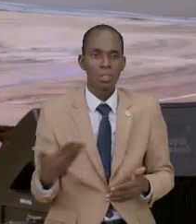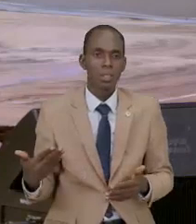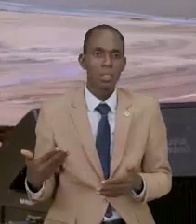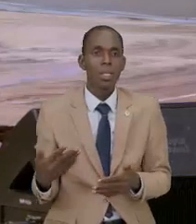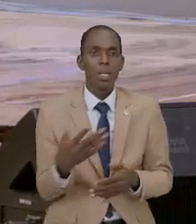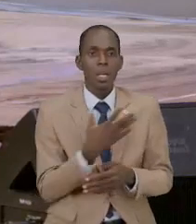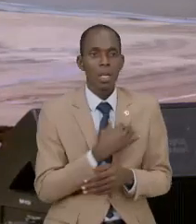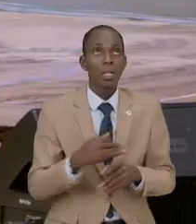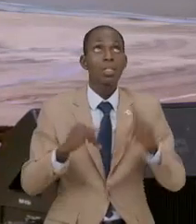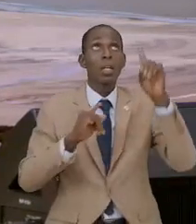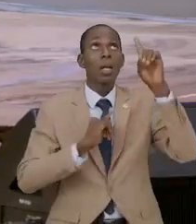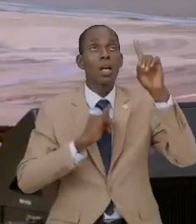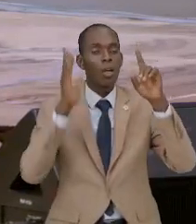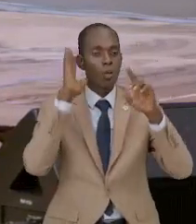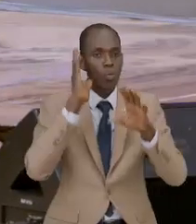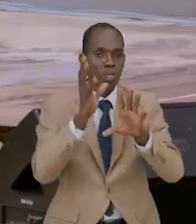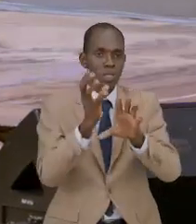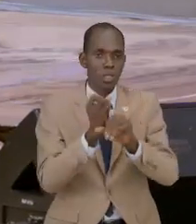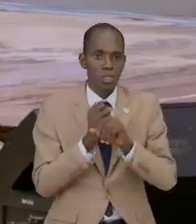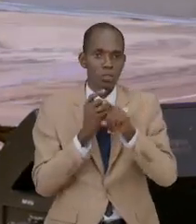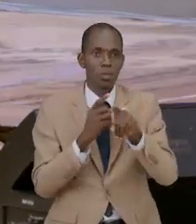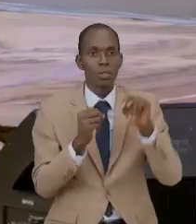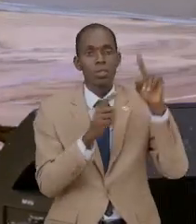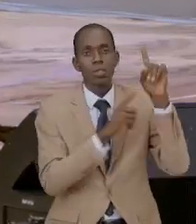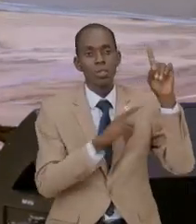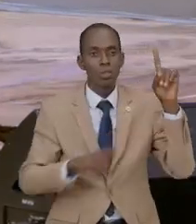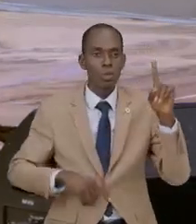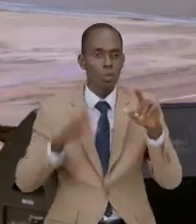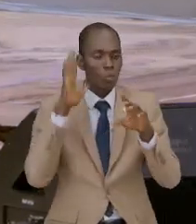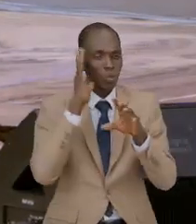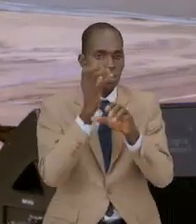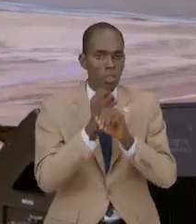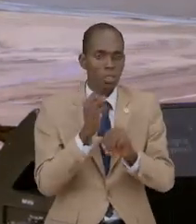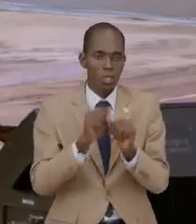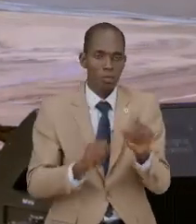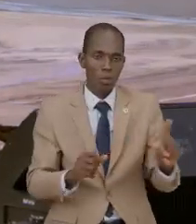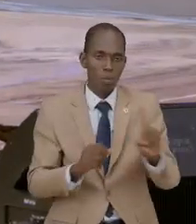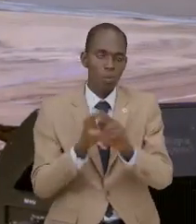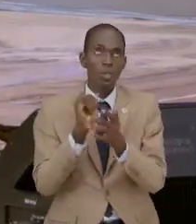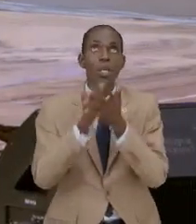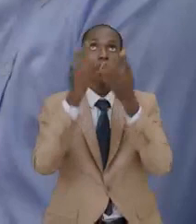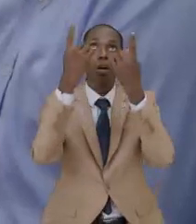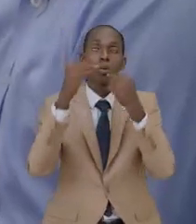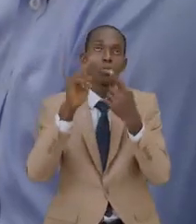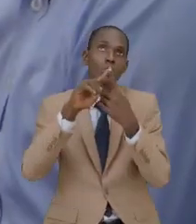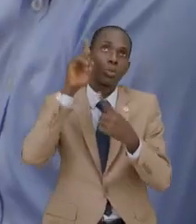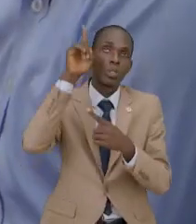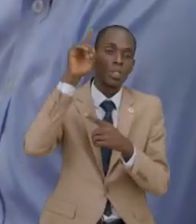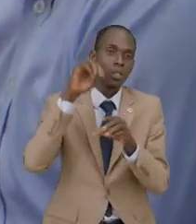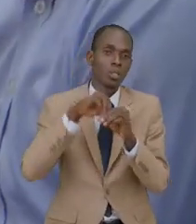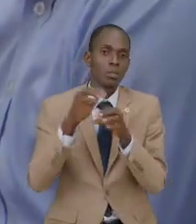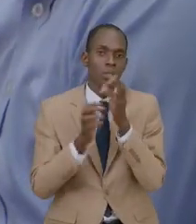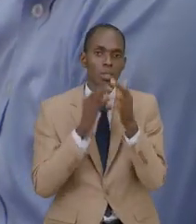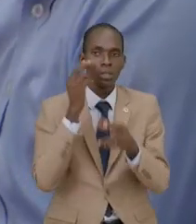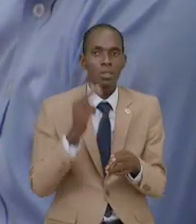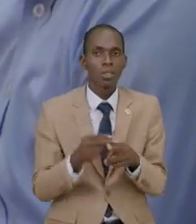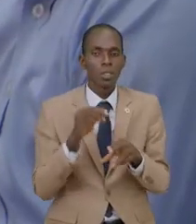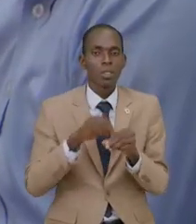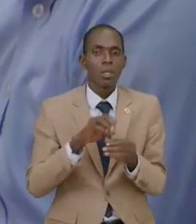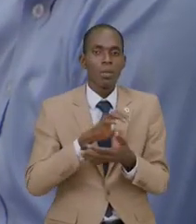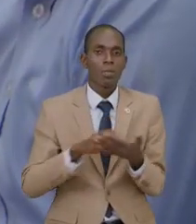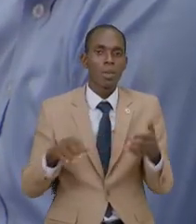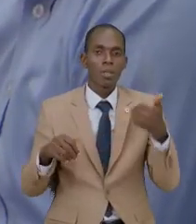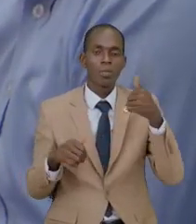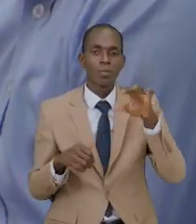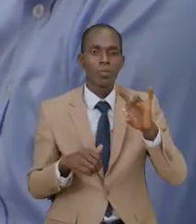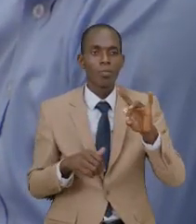will receive you. The Lord will receive everyone who comes in Jesus' name. In verse 18, and